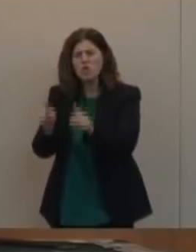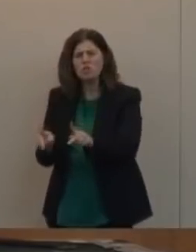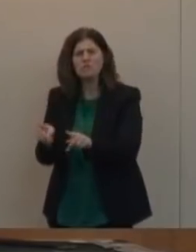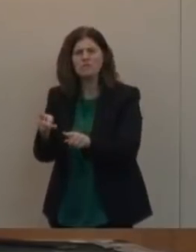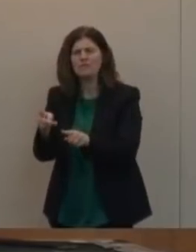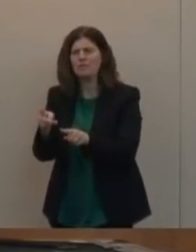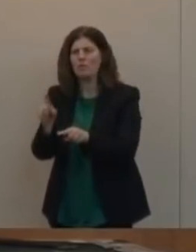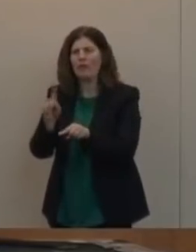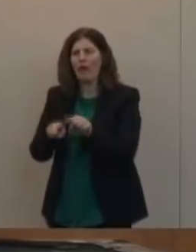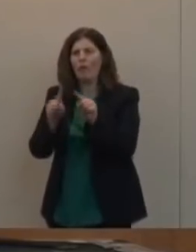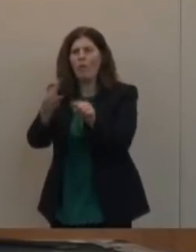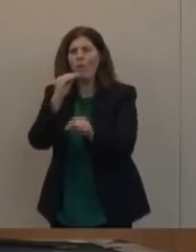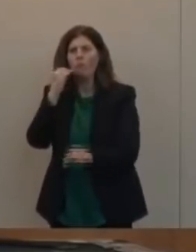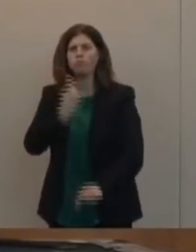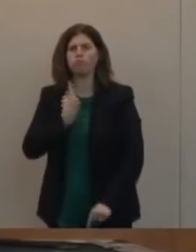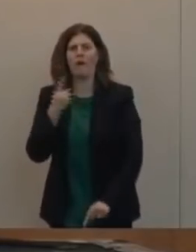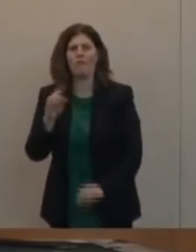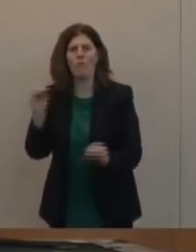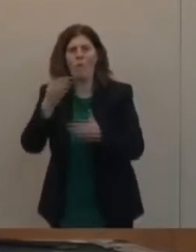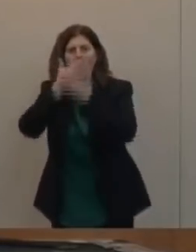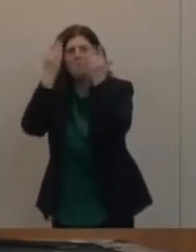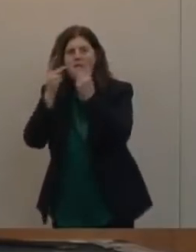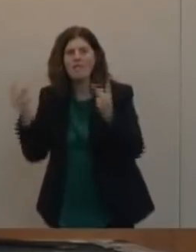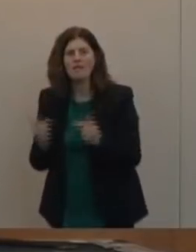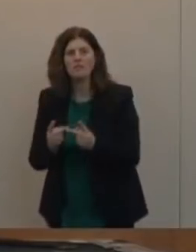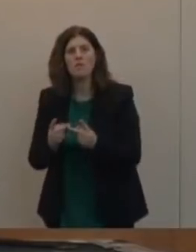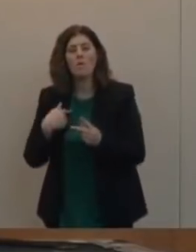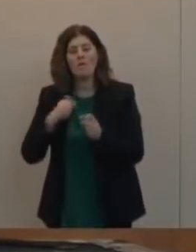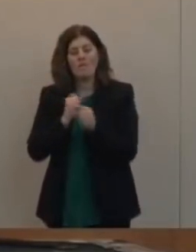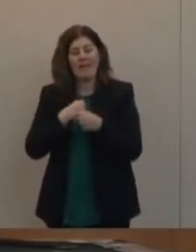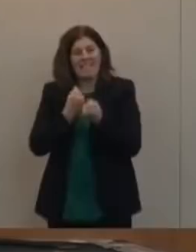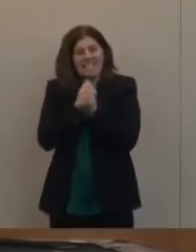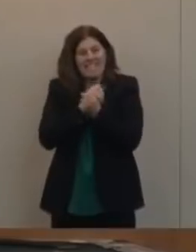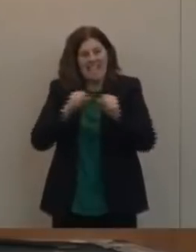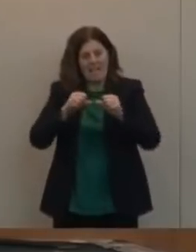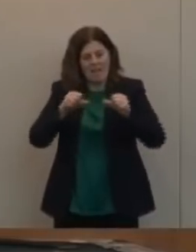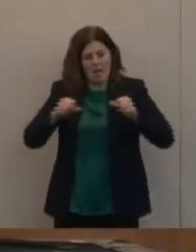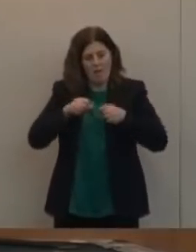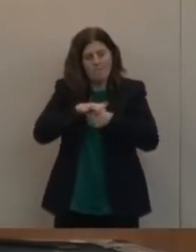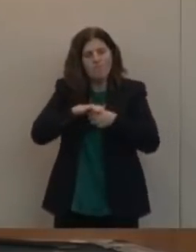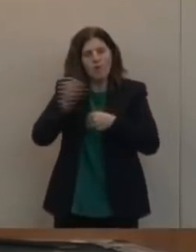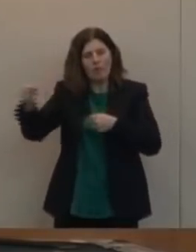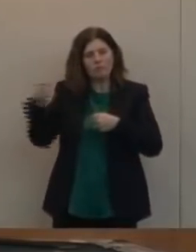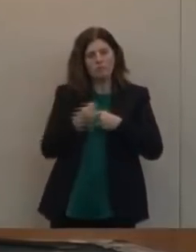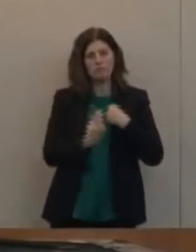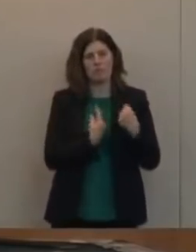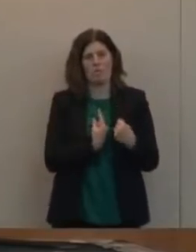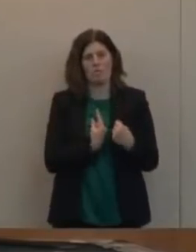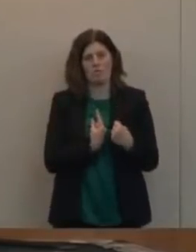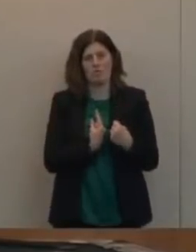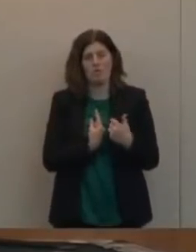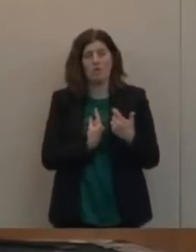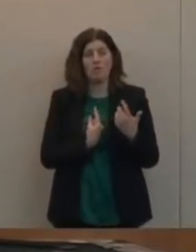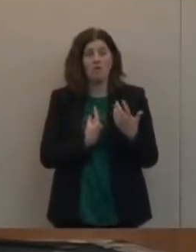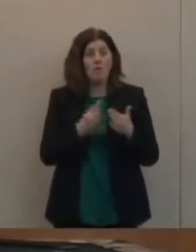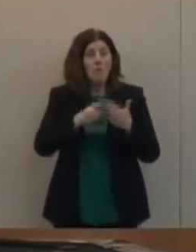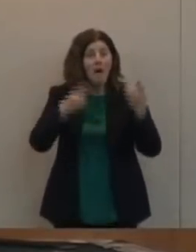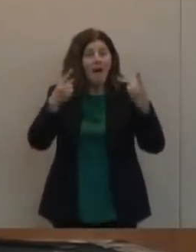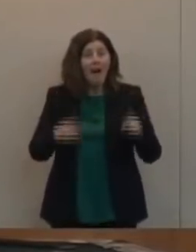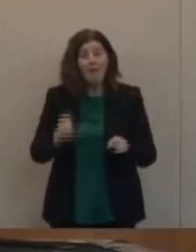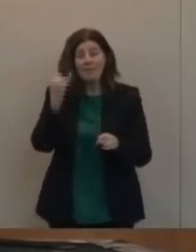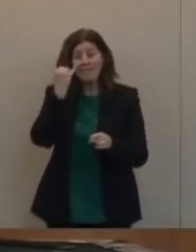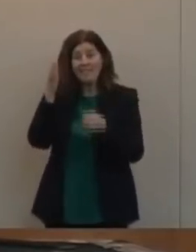to self-isolate. We've created safe spaces to do that. So what happens when we have an